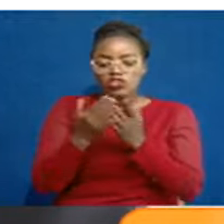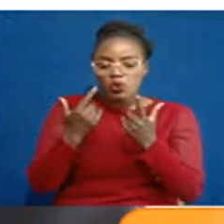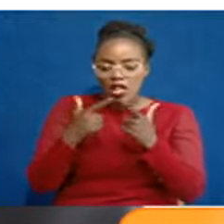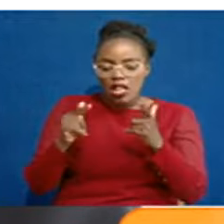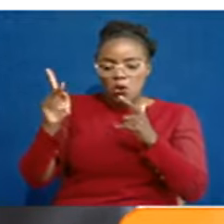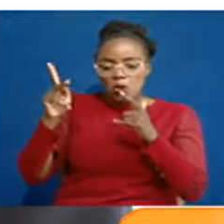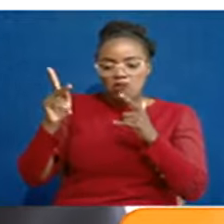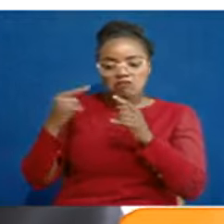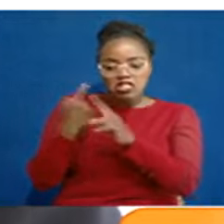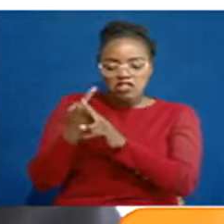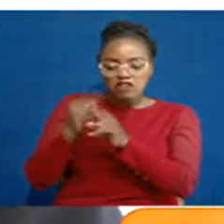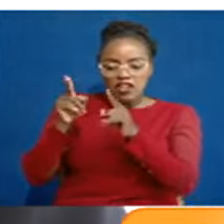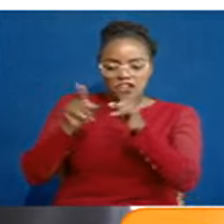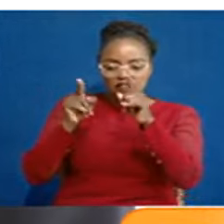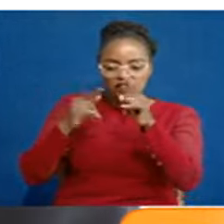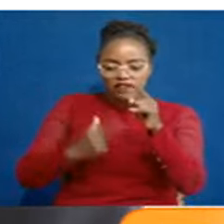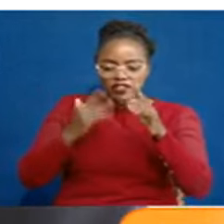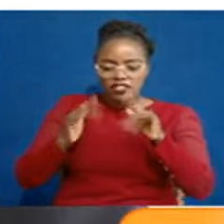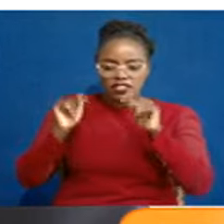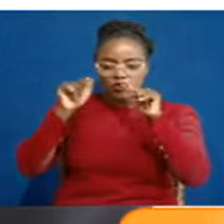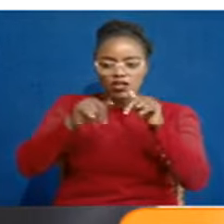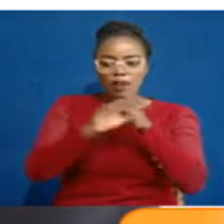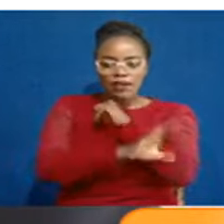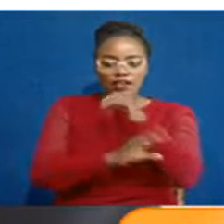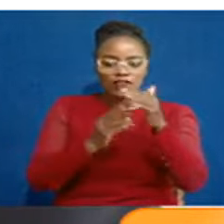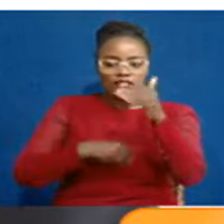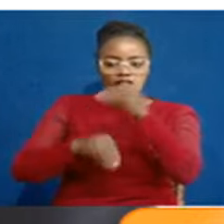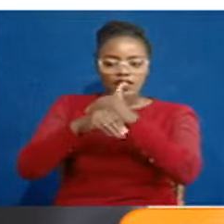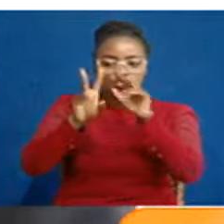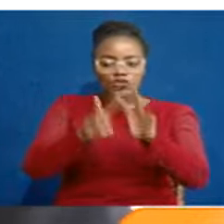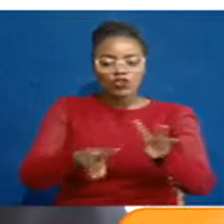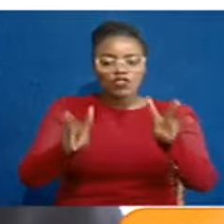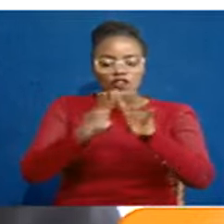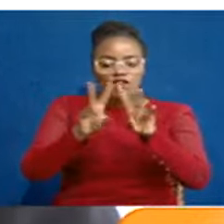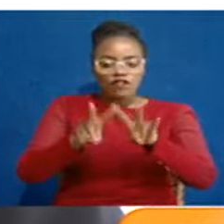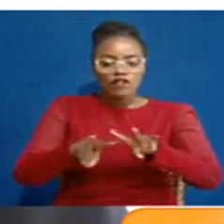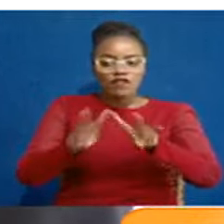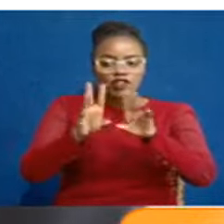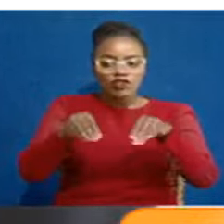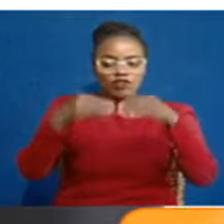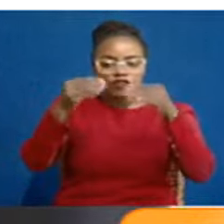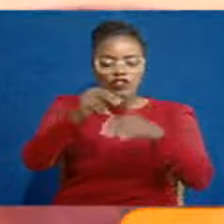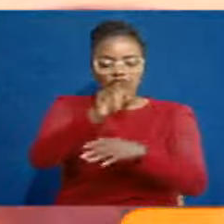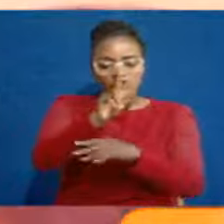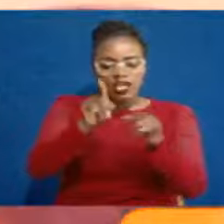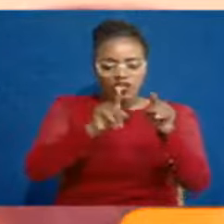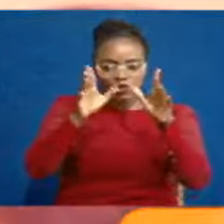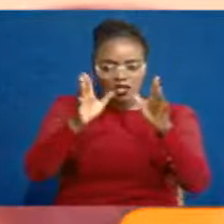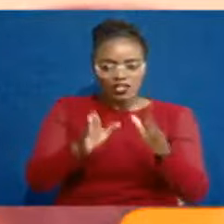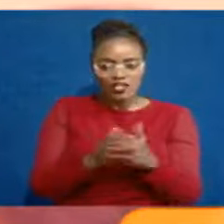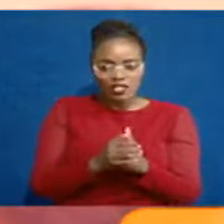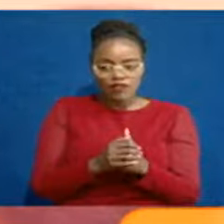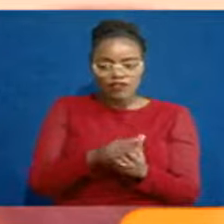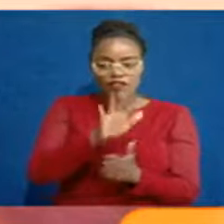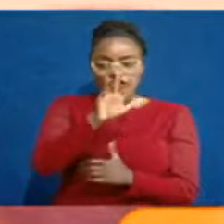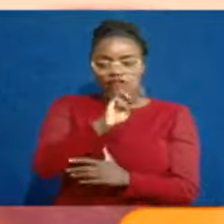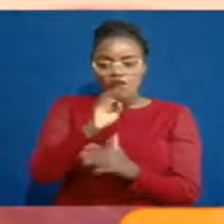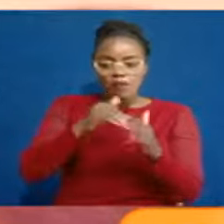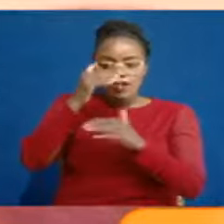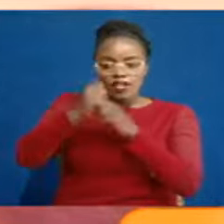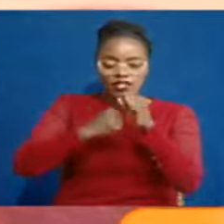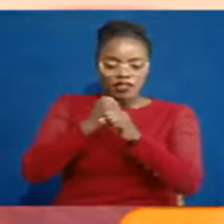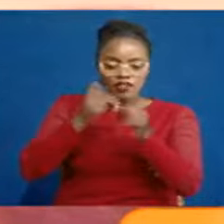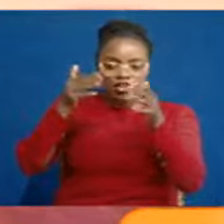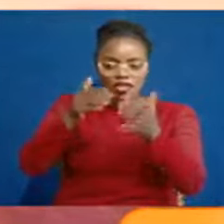to Kenya is an addition to the value that we are providing to the tourist. 5 million next year, we are here to